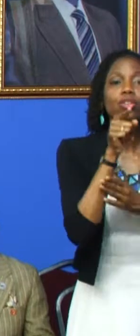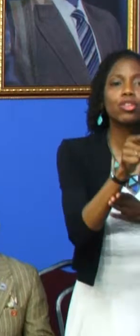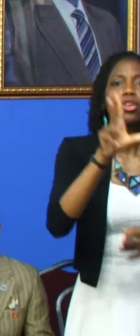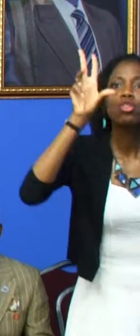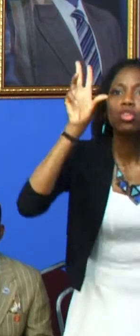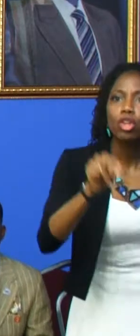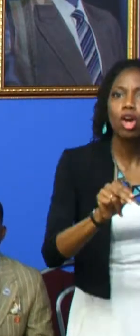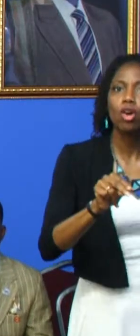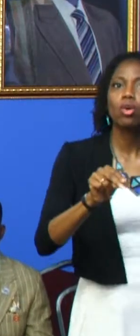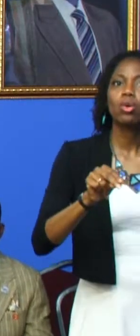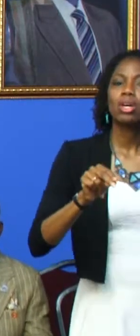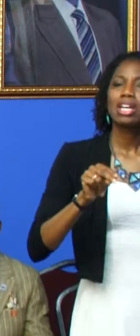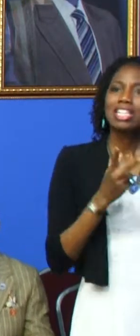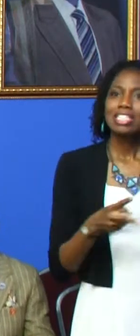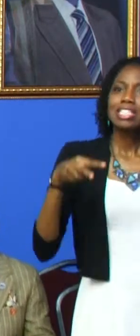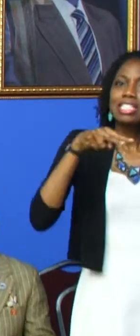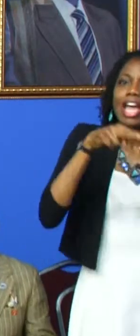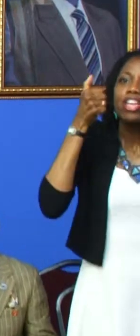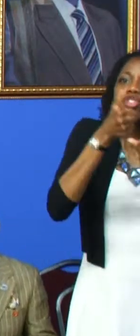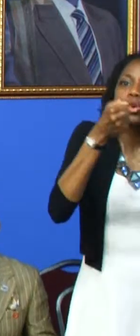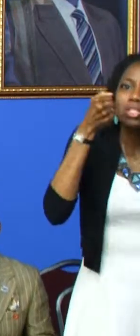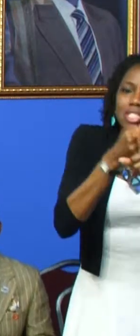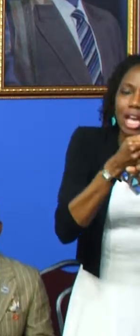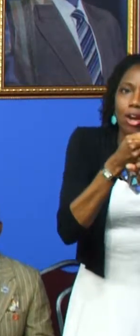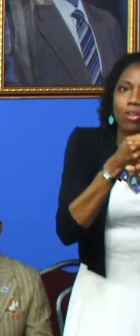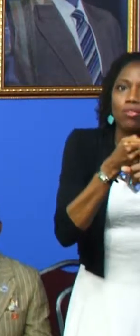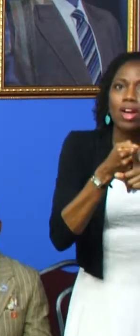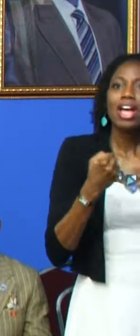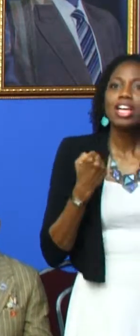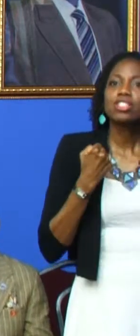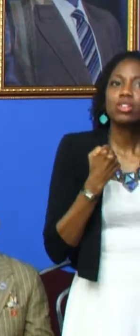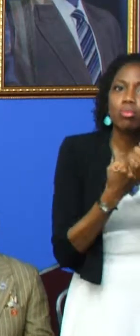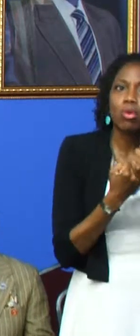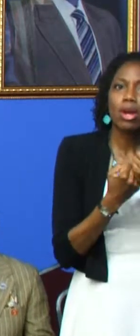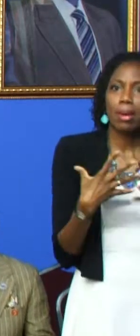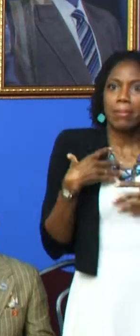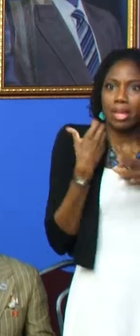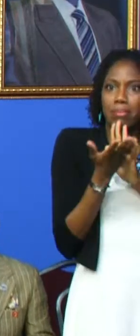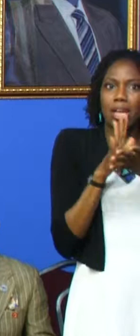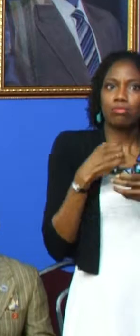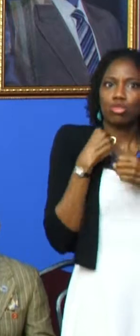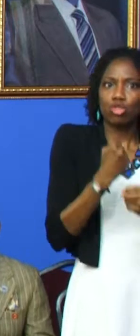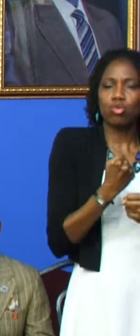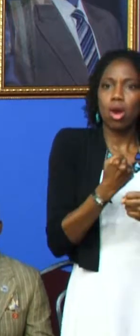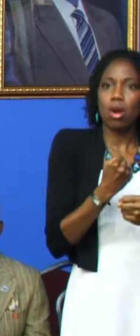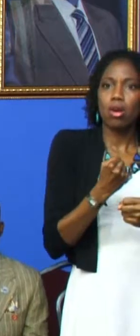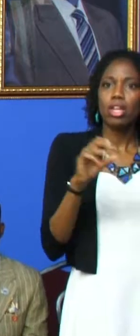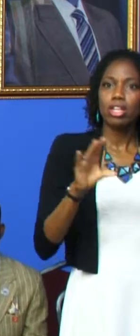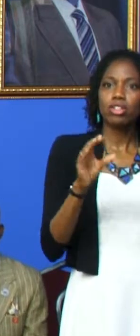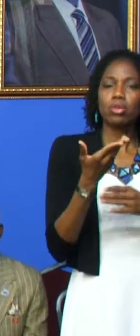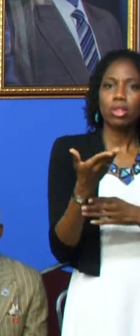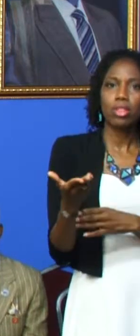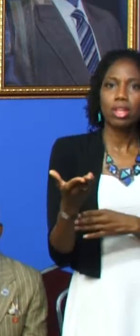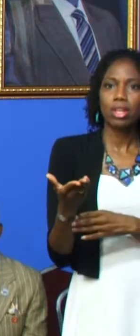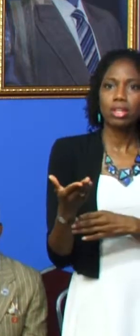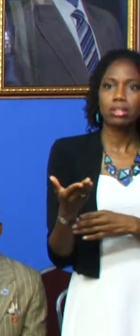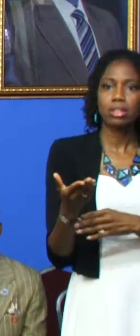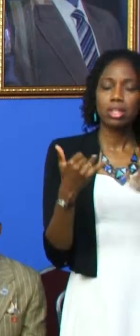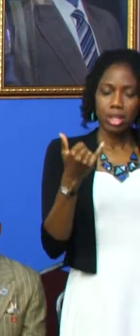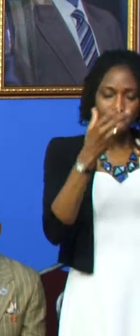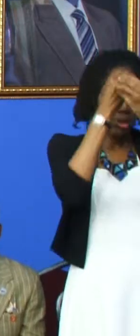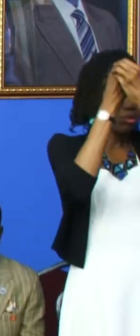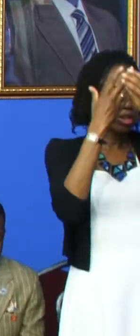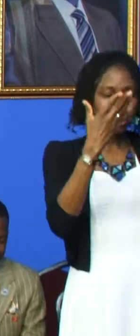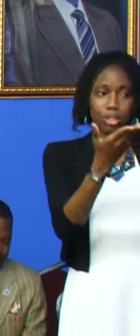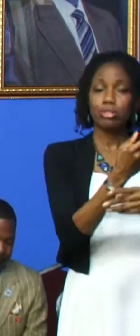And grab and embrace and stand with the God that brings us above it all. Let me tell you